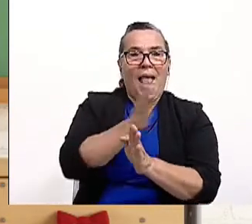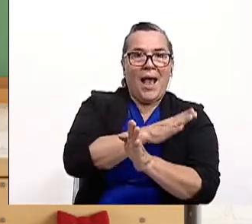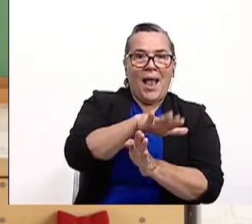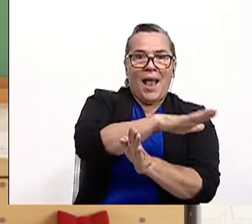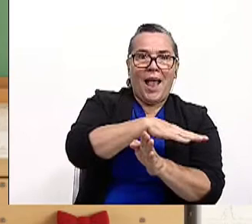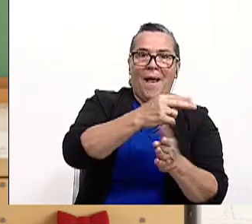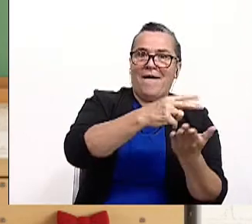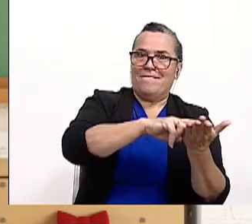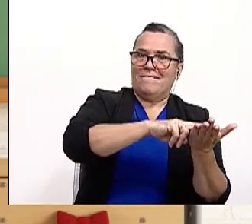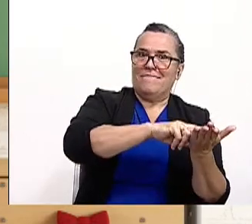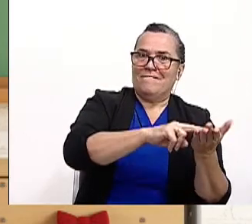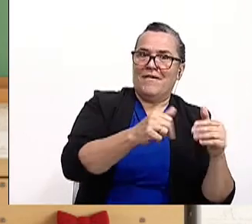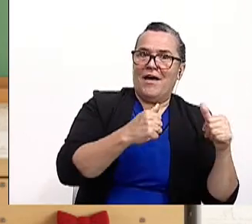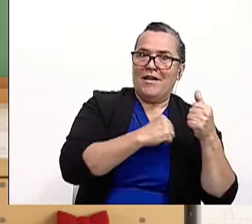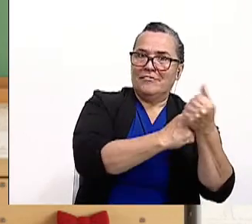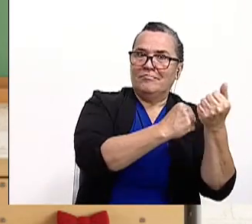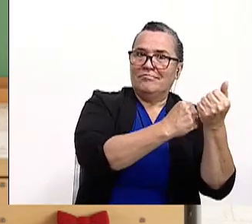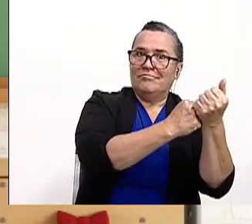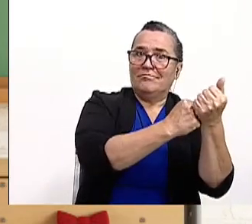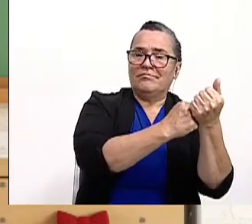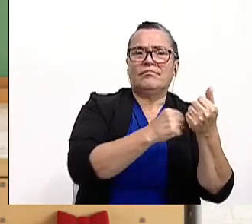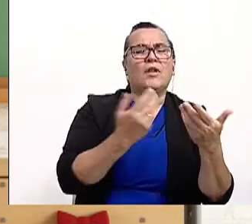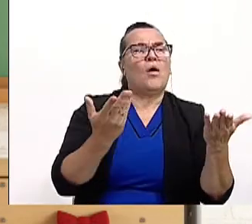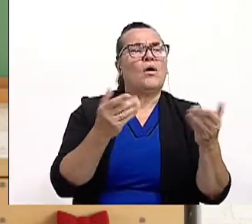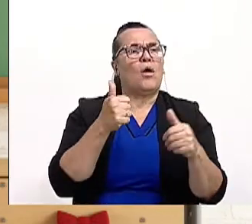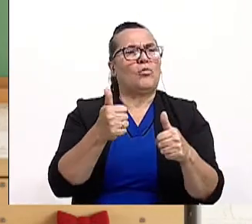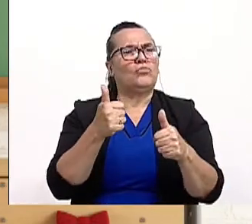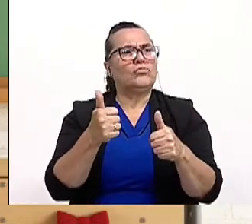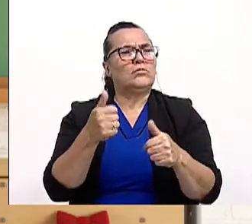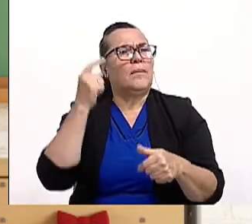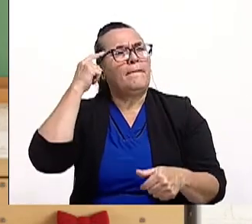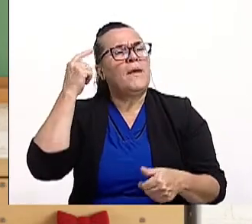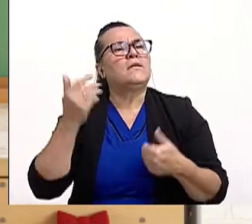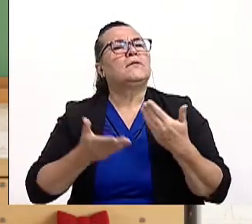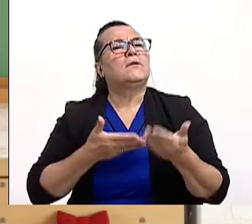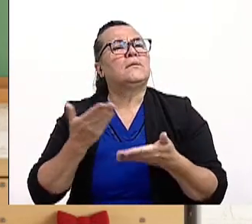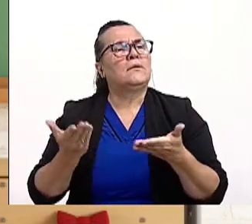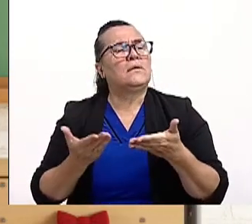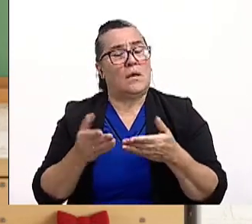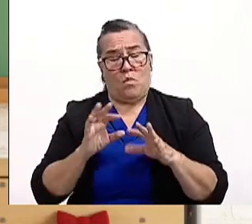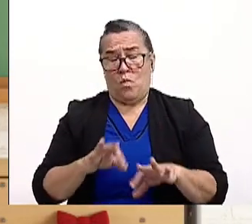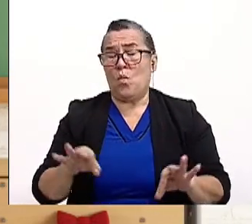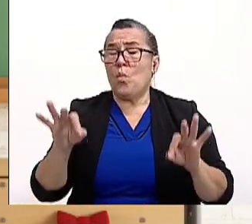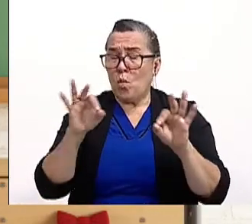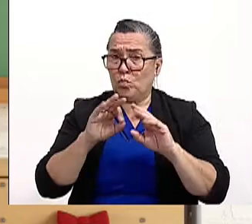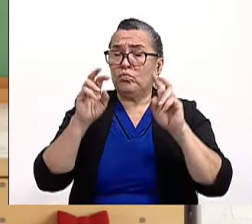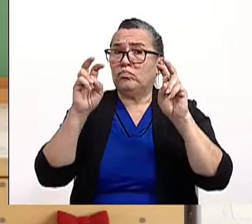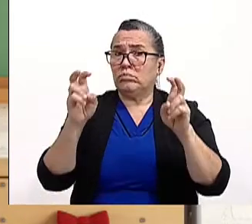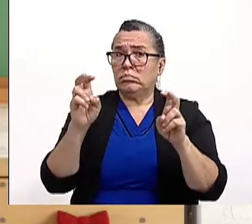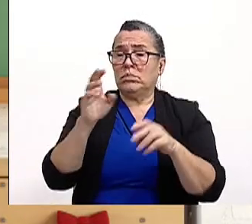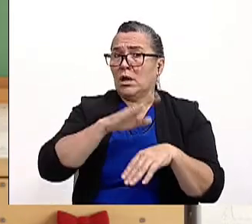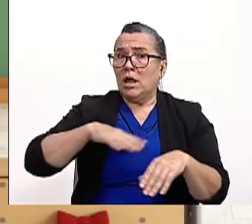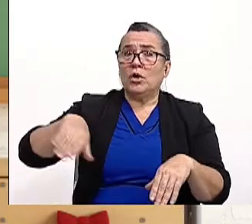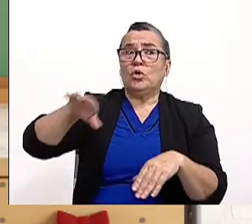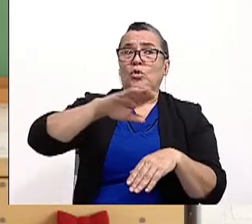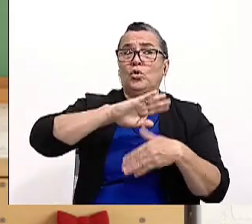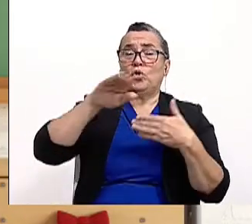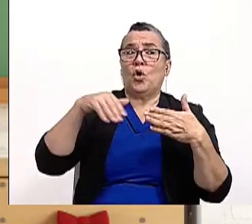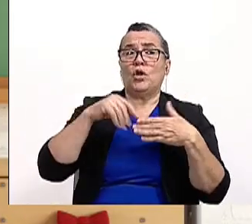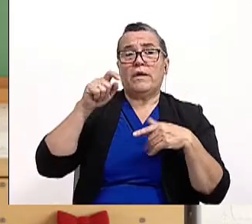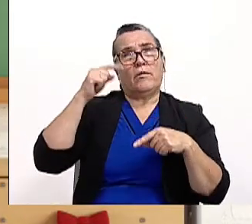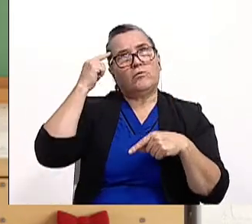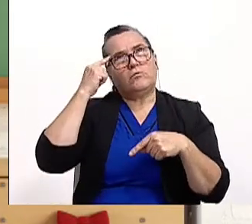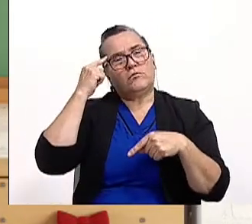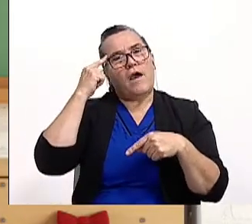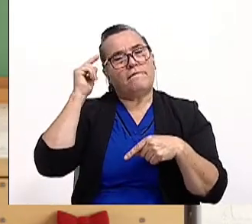way, how green do you think you are? This is a very important issue we all should think about,